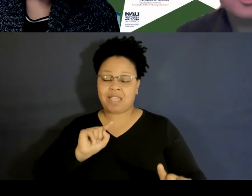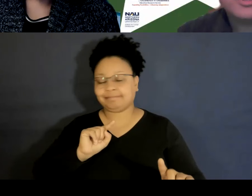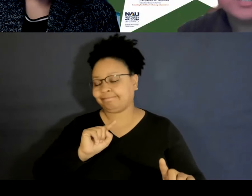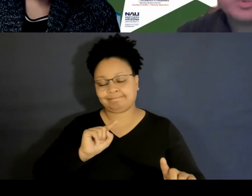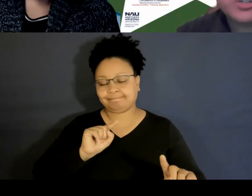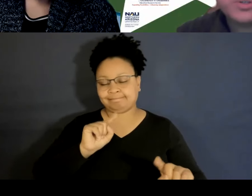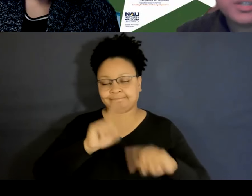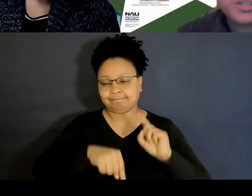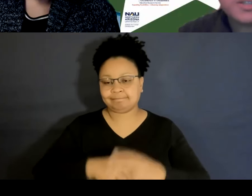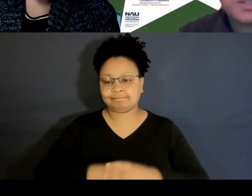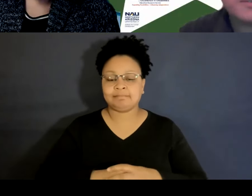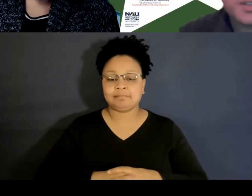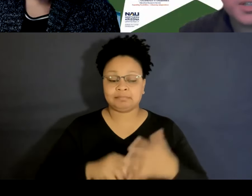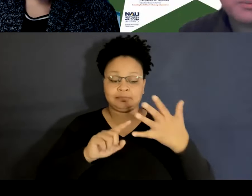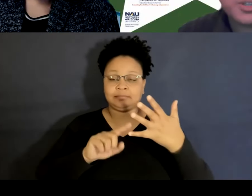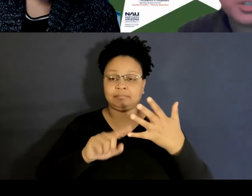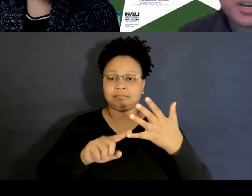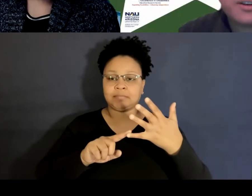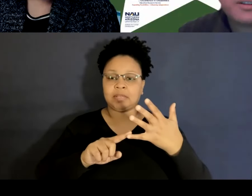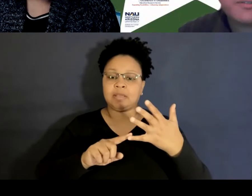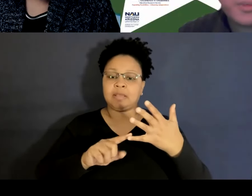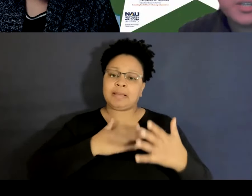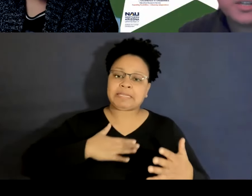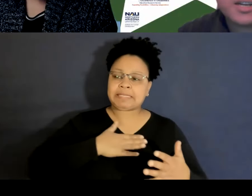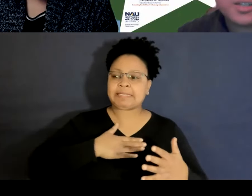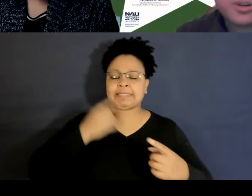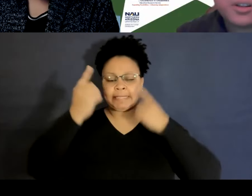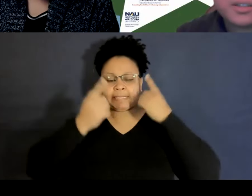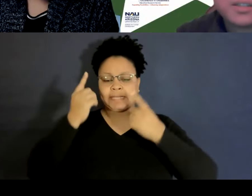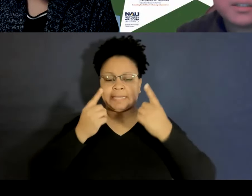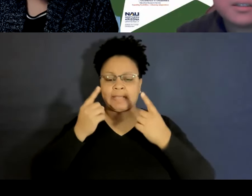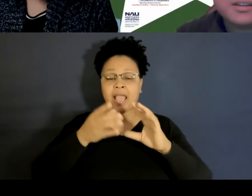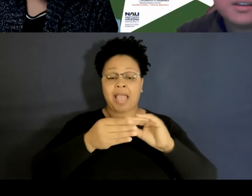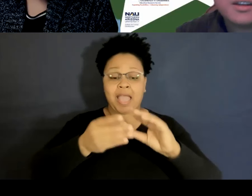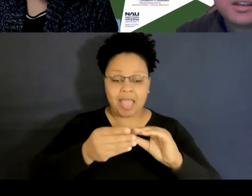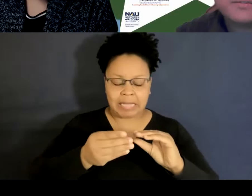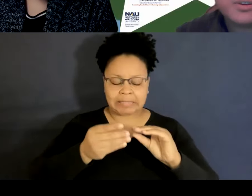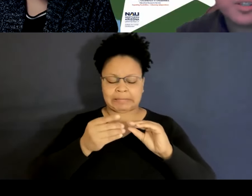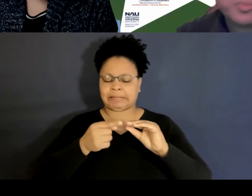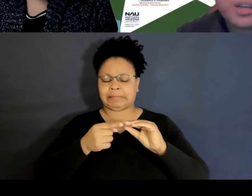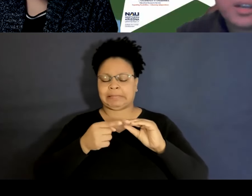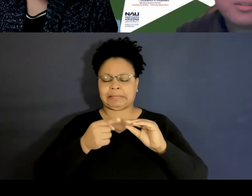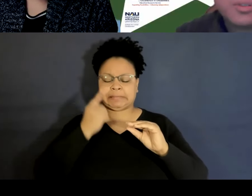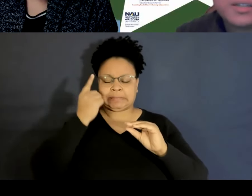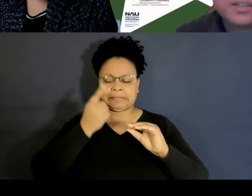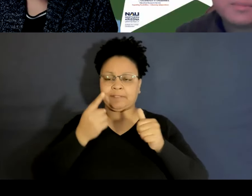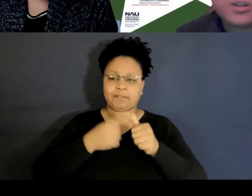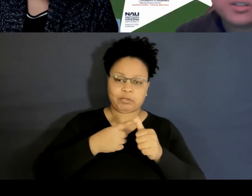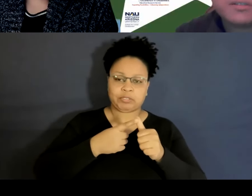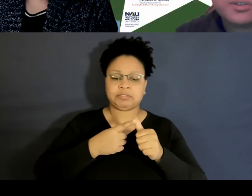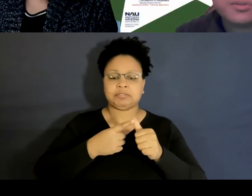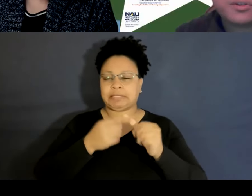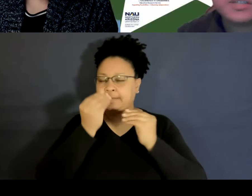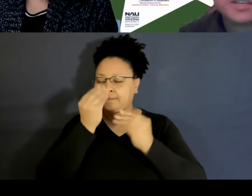Five, please be judicious and efficient with shared information and experiences. If you are speaking, please